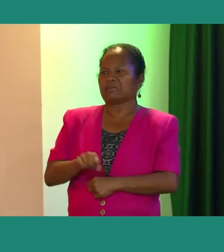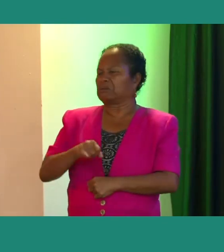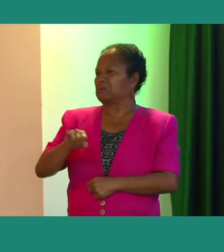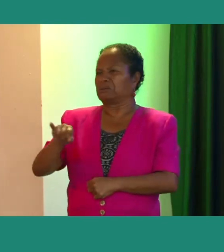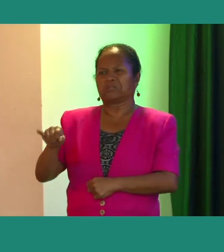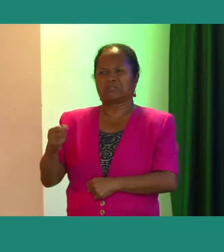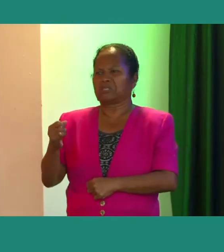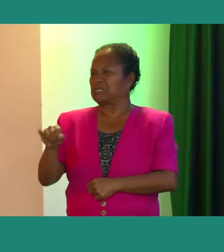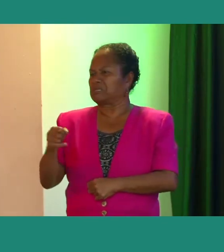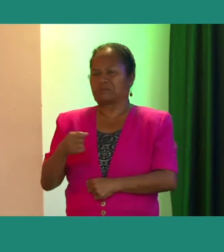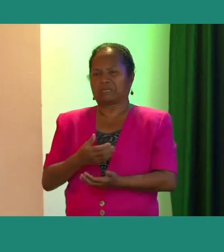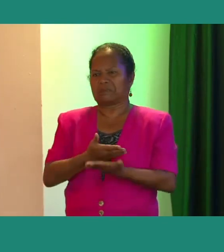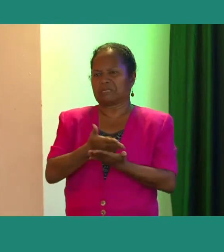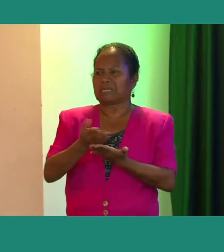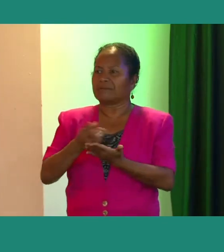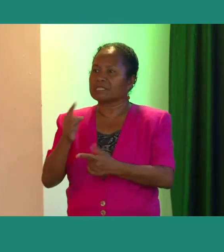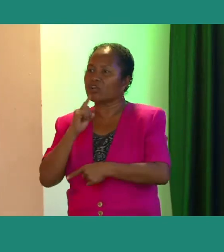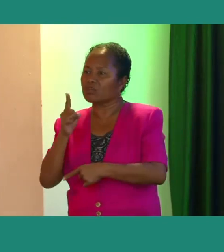lip service.